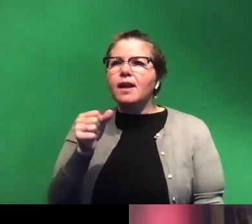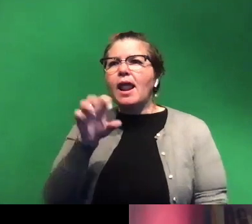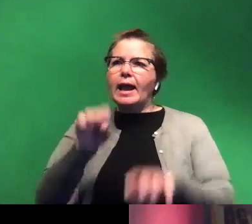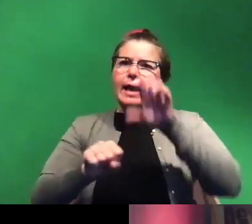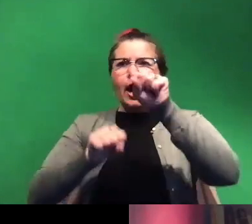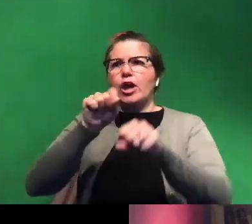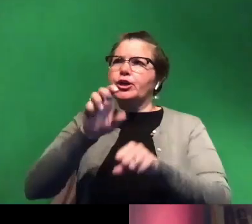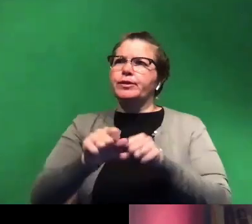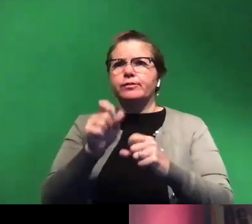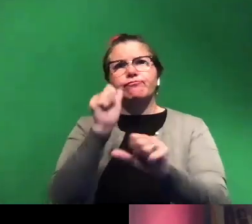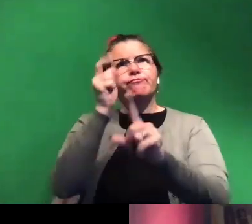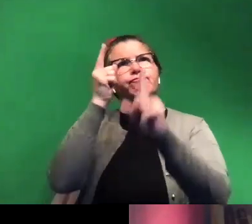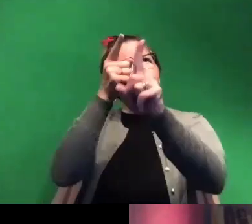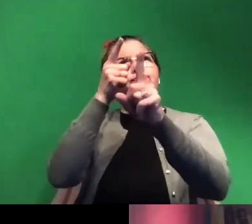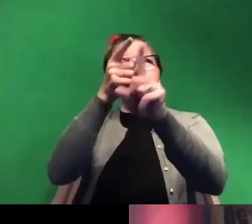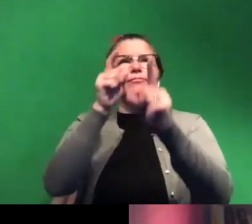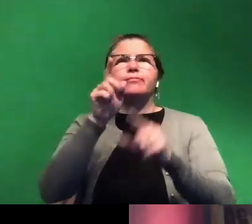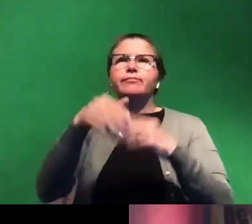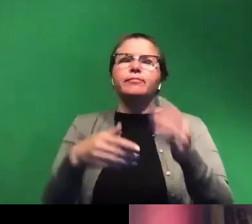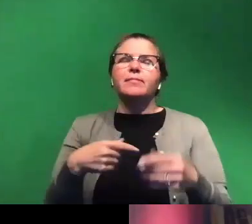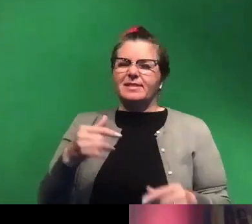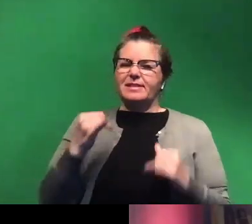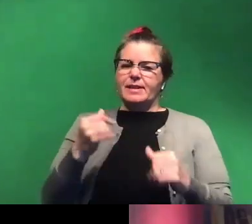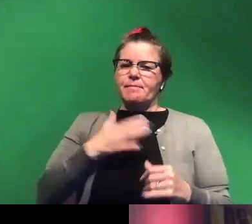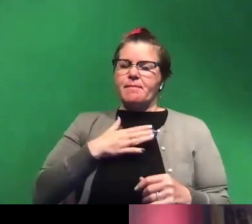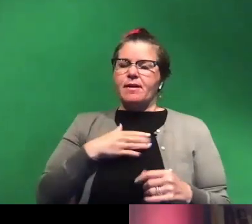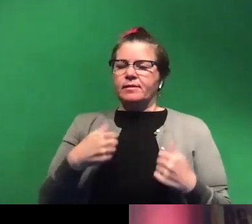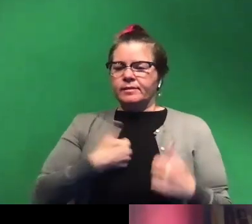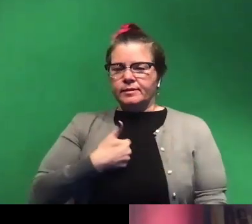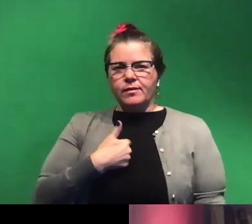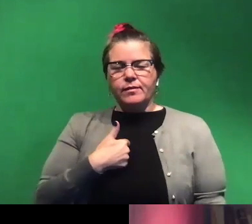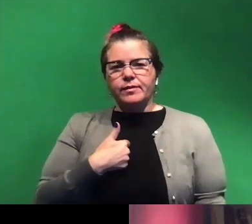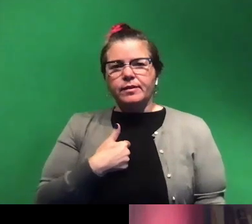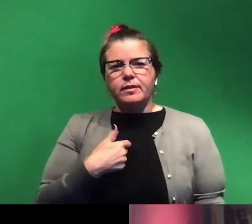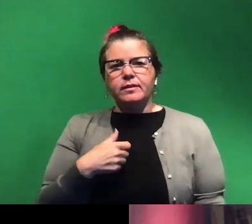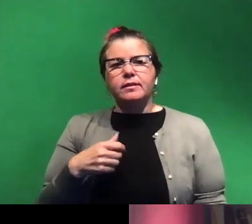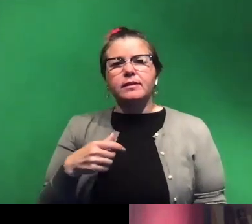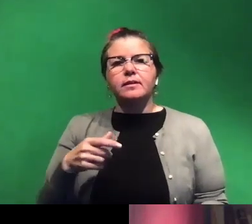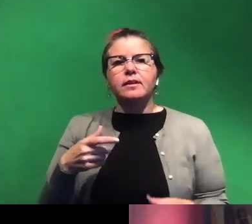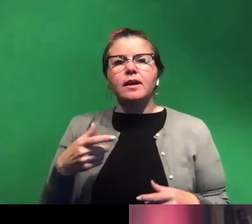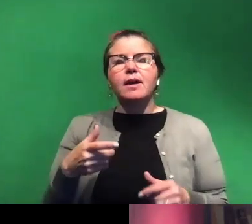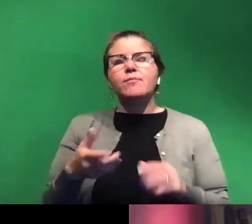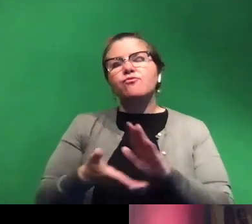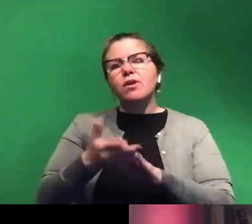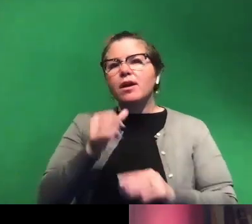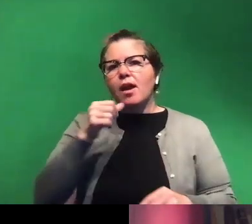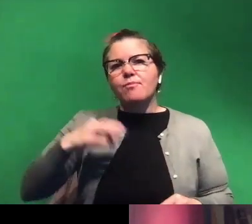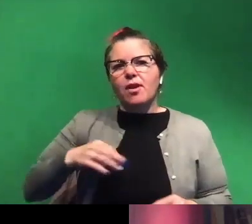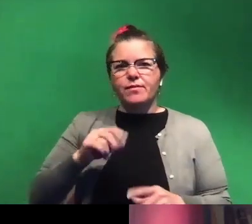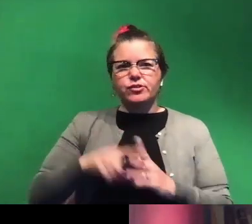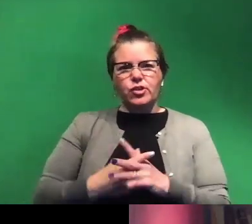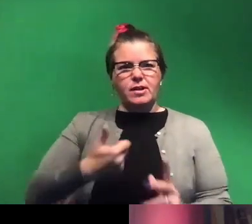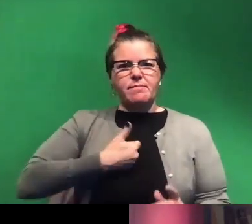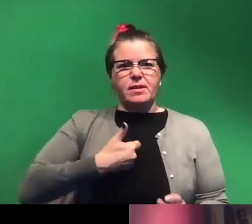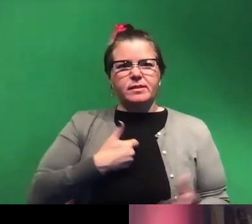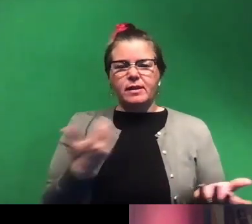that's preset. I'm another person like that, where I'm running a nonprofit that I started myself, that I started